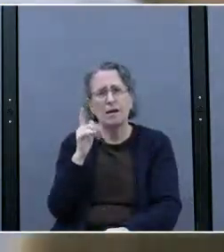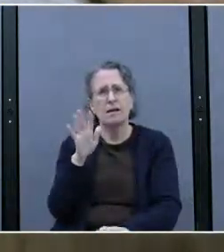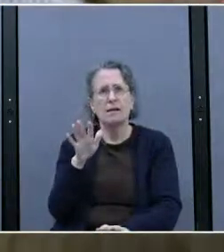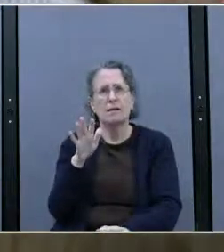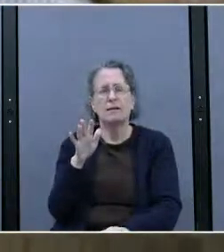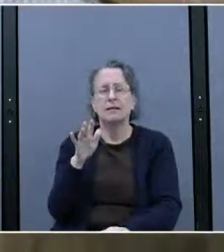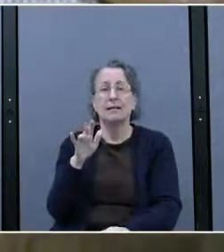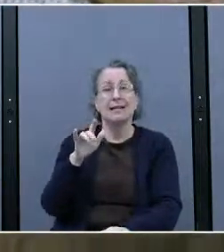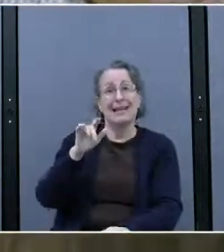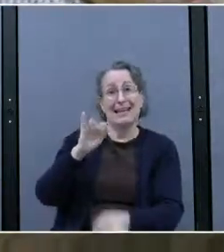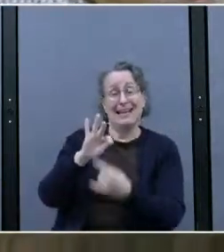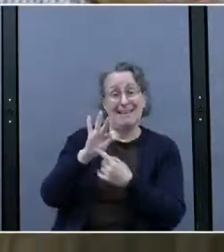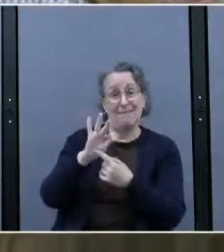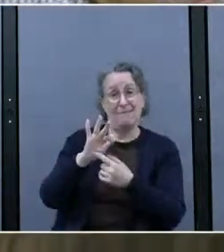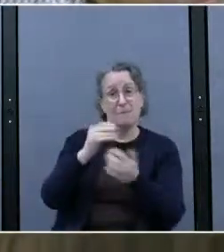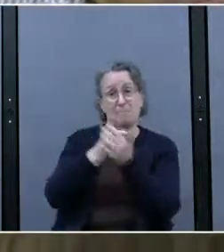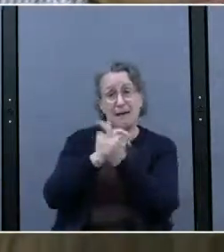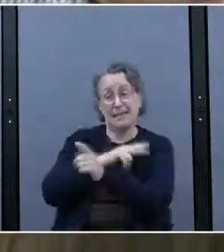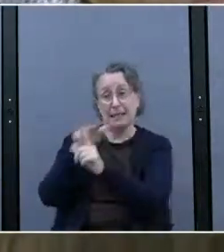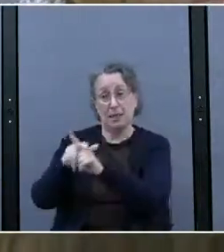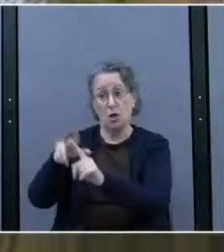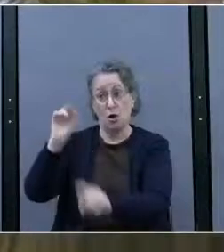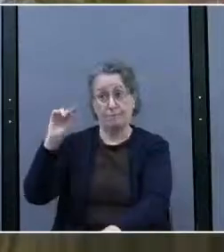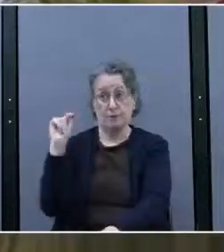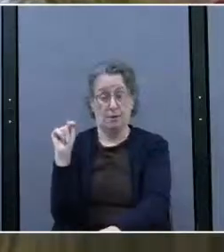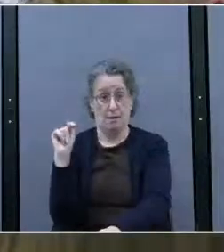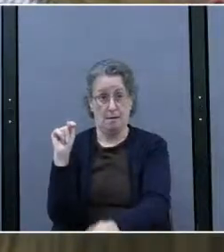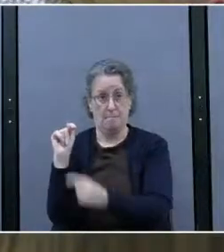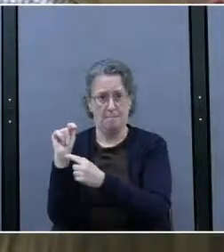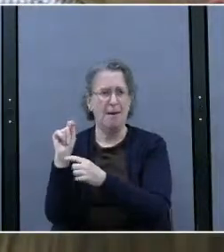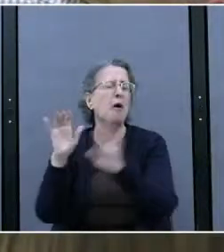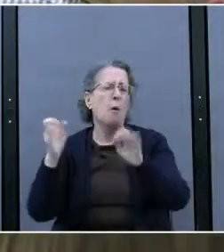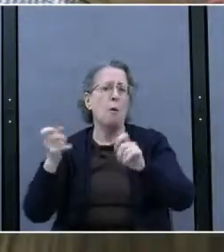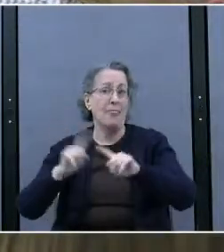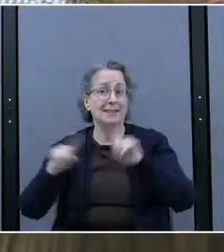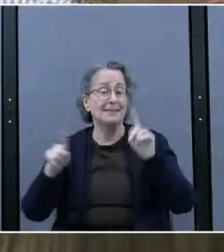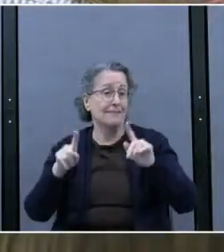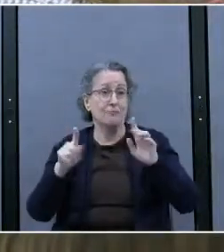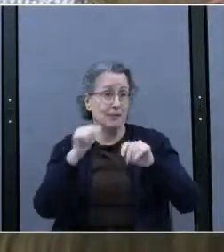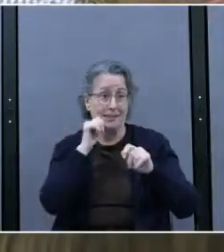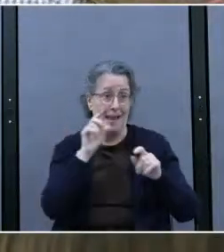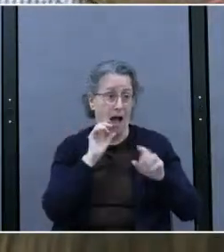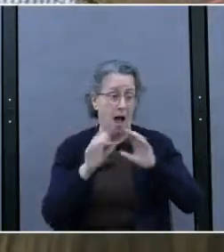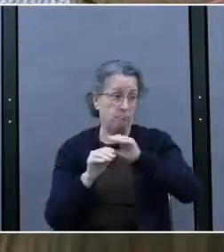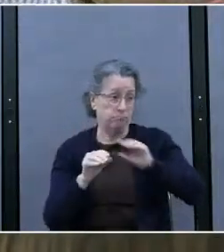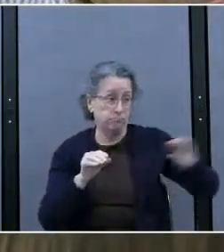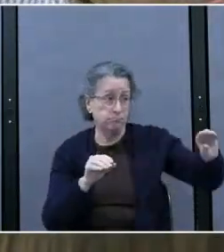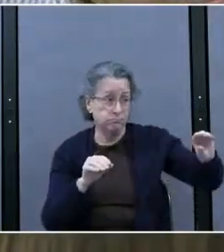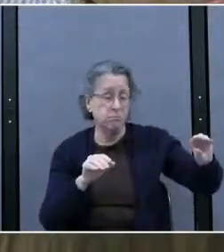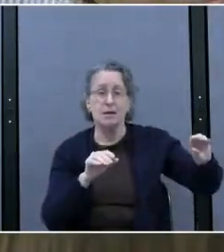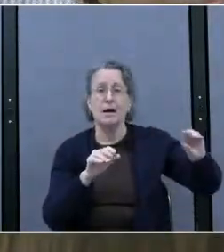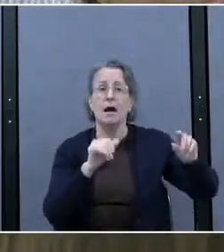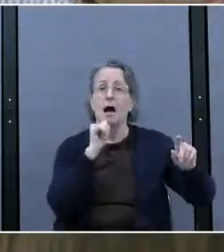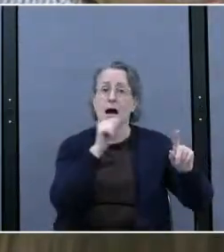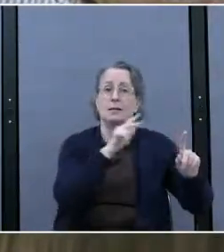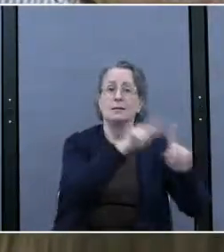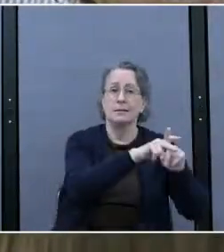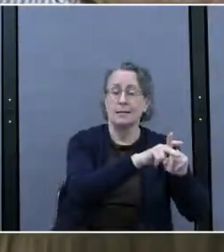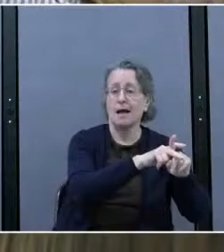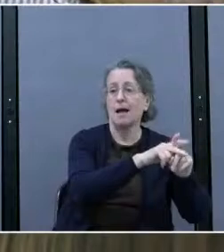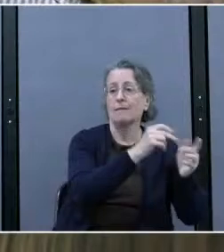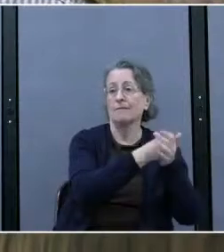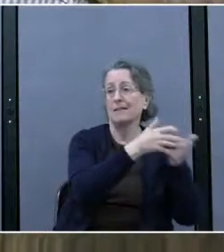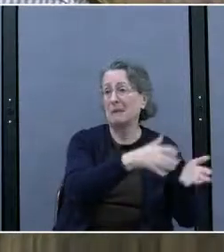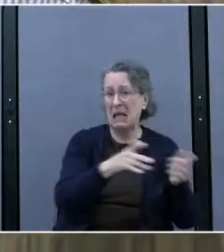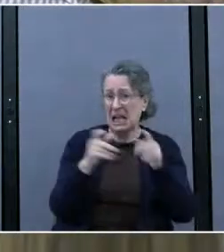they went into overtime, that would be different than an unassigned fund balance. Is there any way like you could get us at least rough